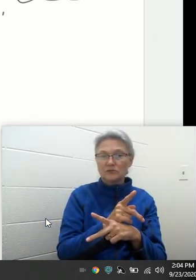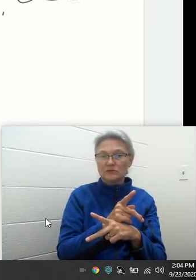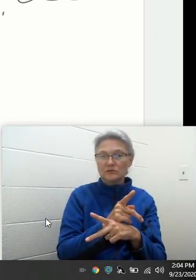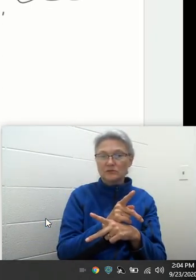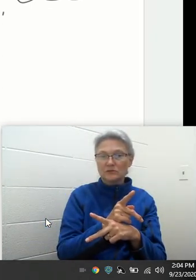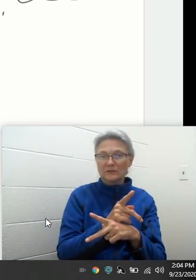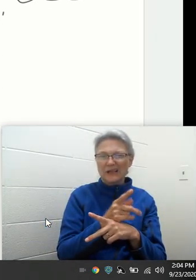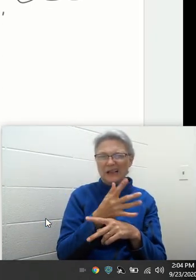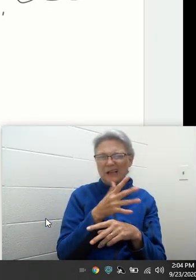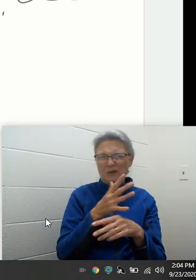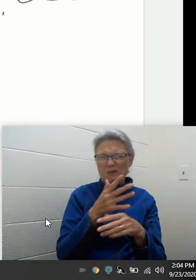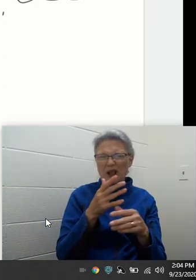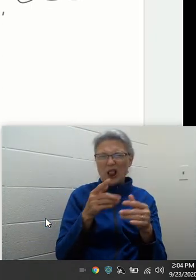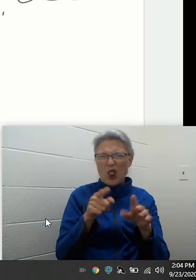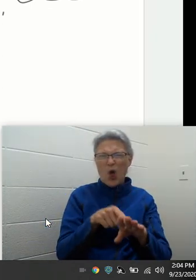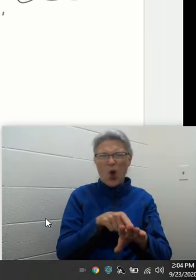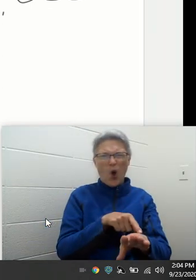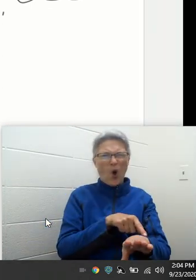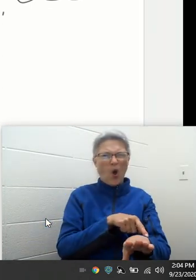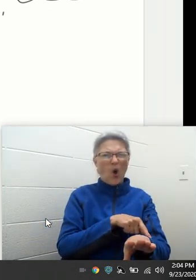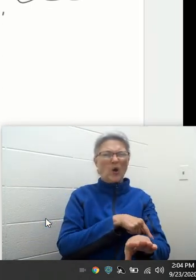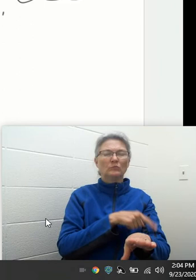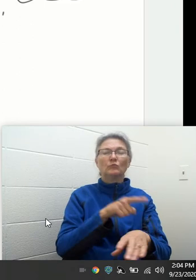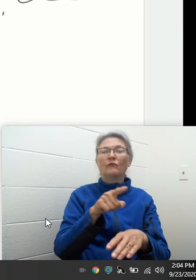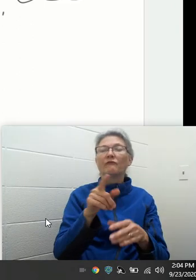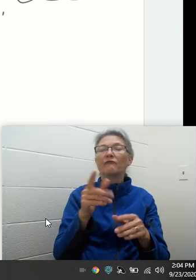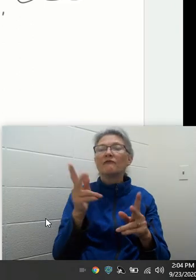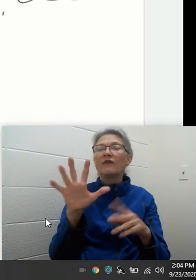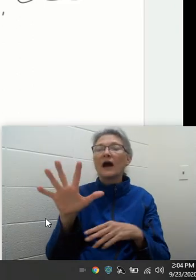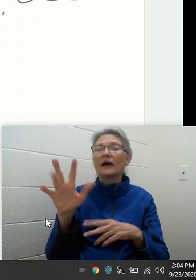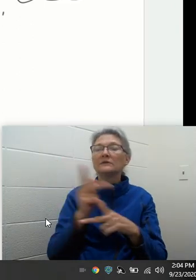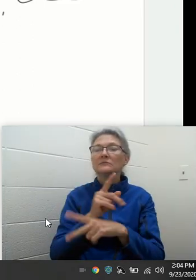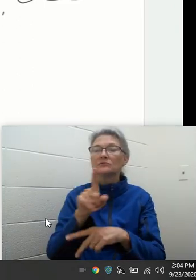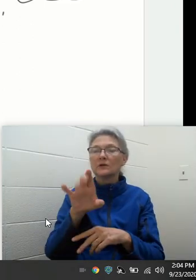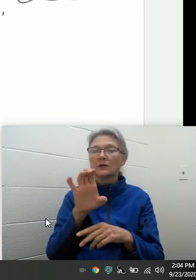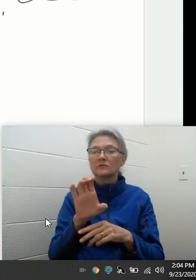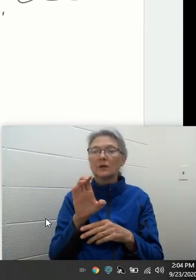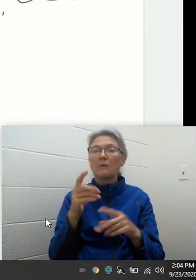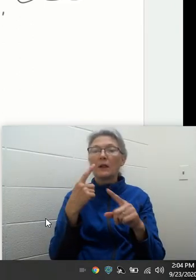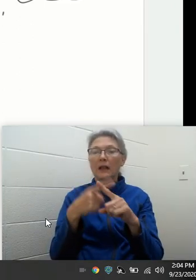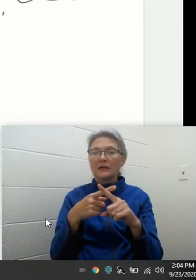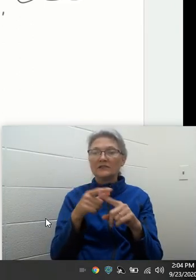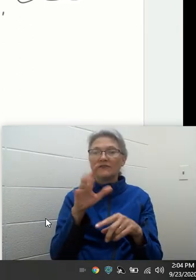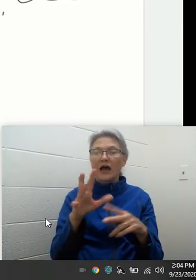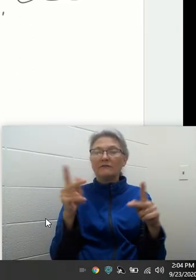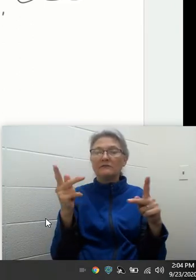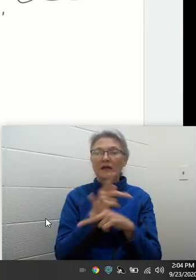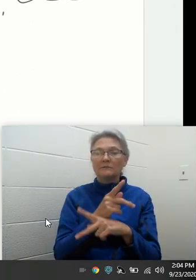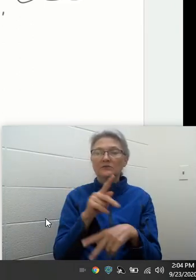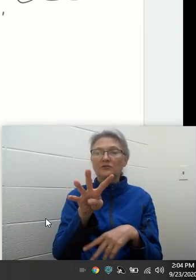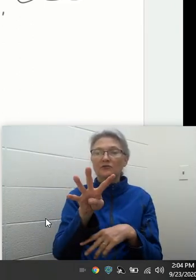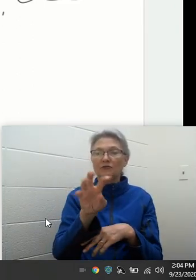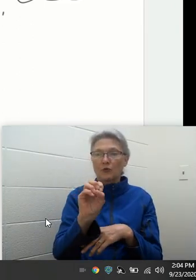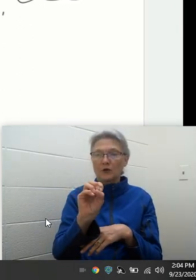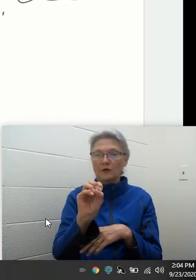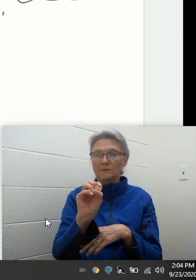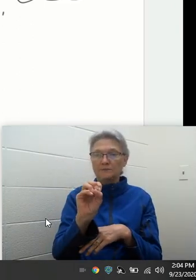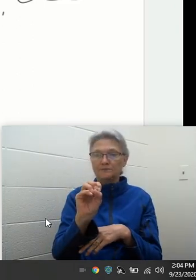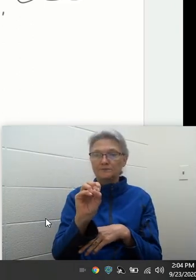going to get a little lengthy here, 100 plus 5